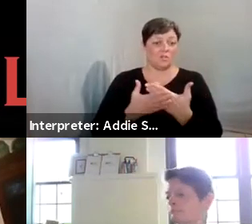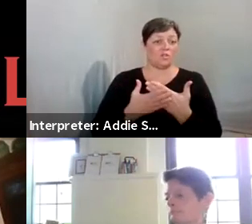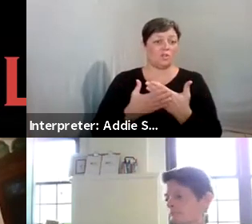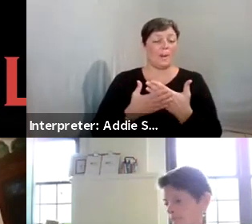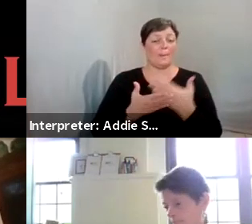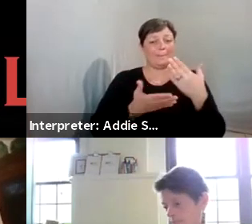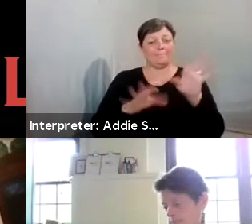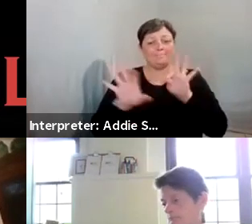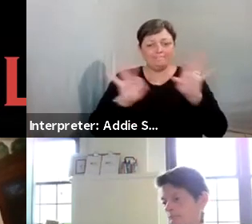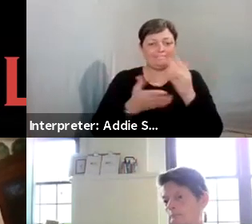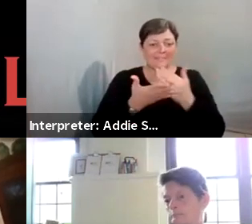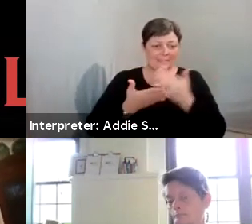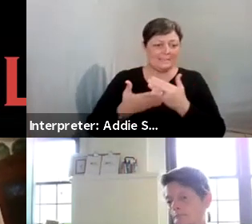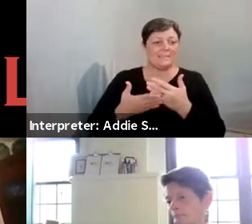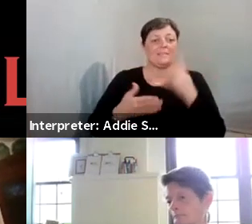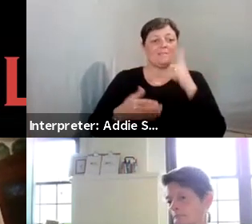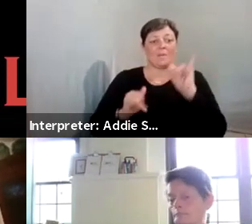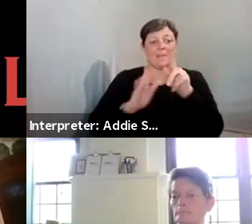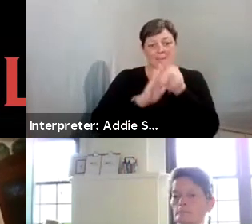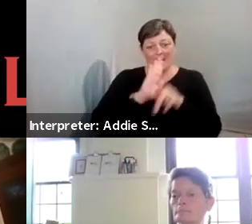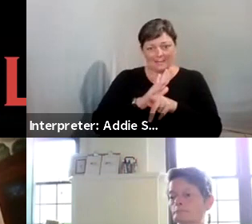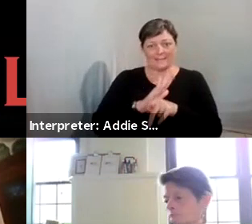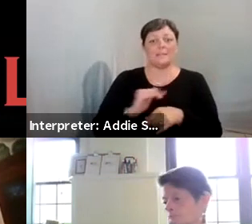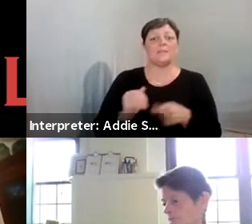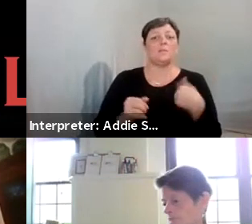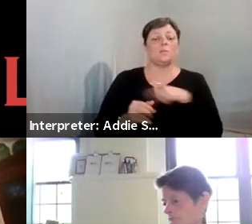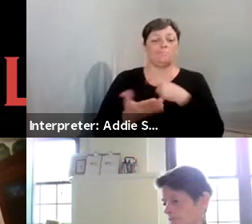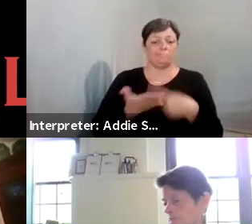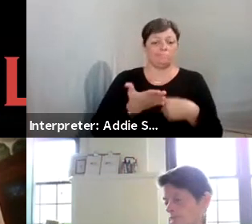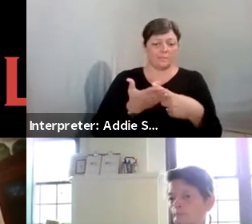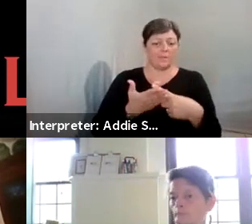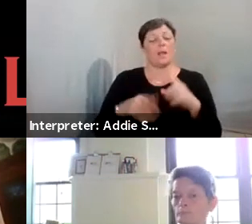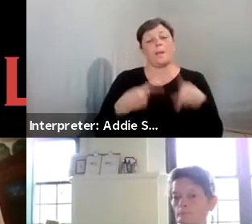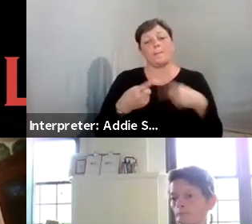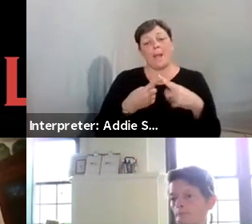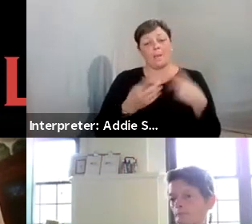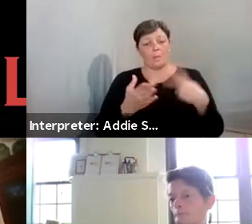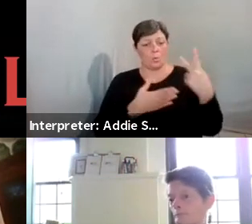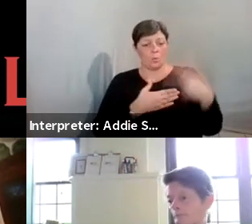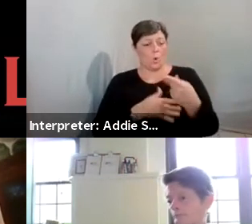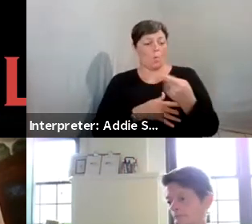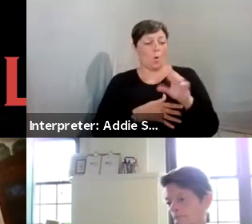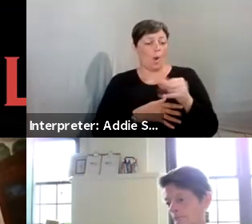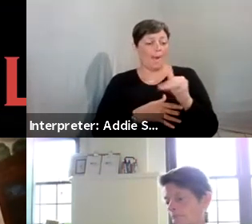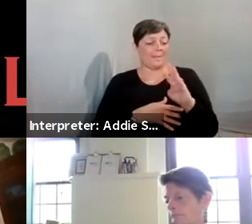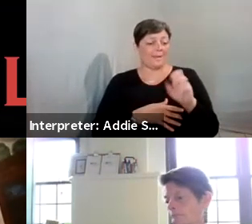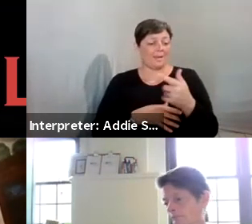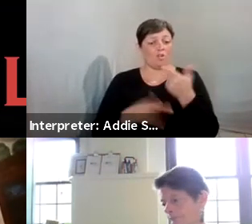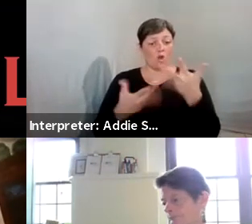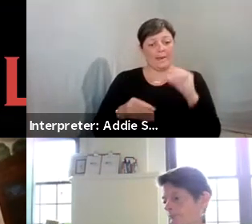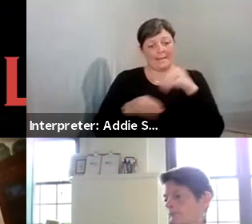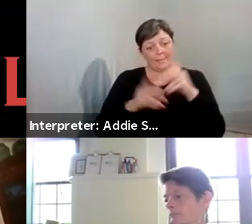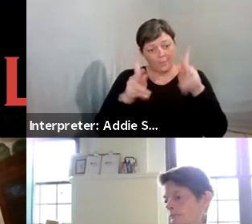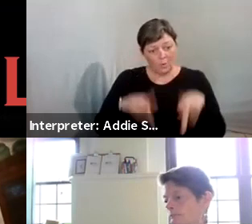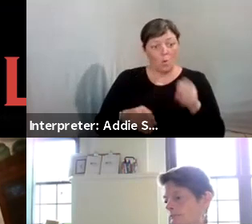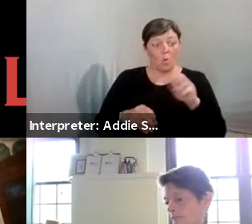pieces within that of the policies. I think when we're talking about programming, if you are already in person, or if you're wanting